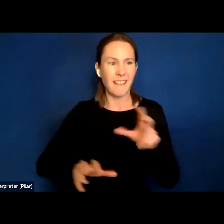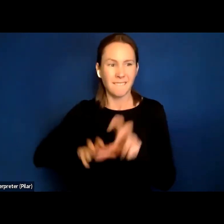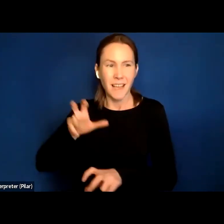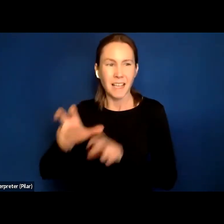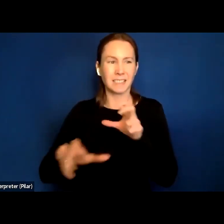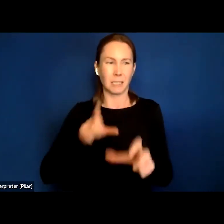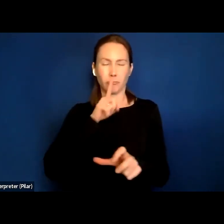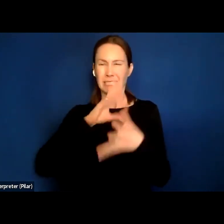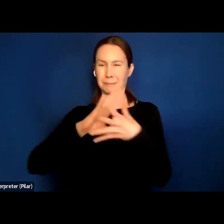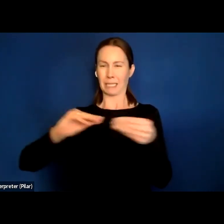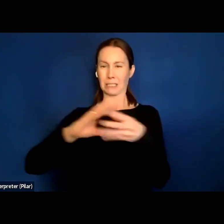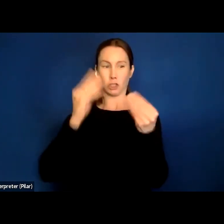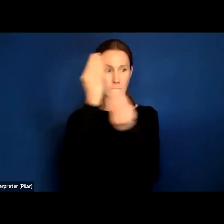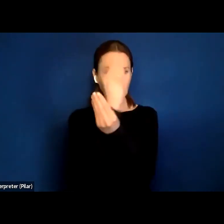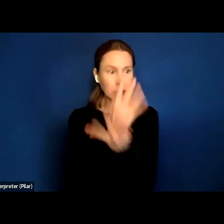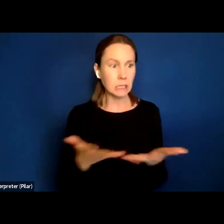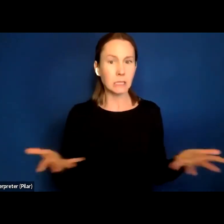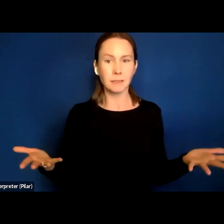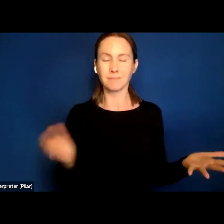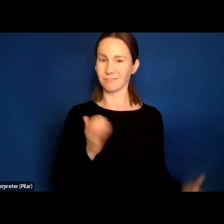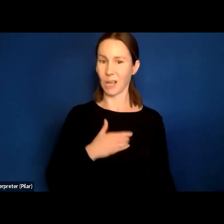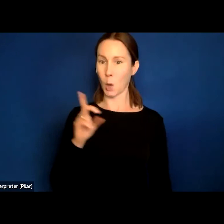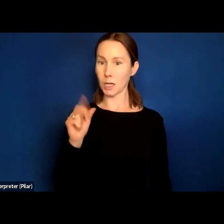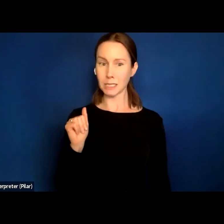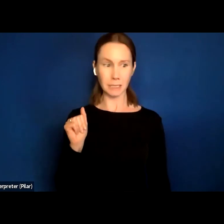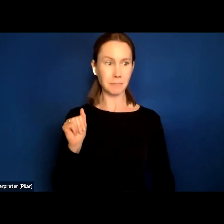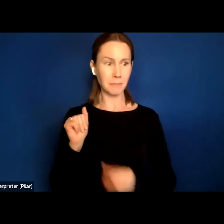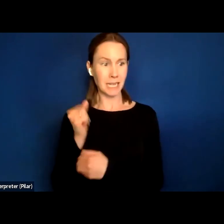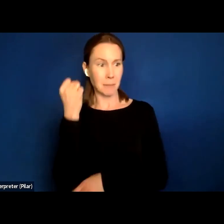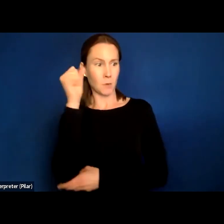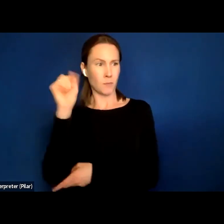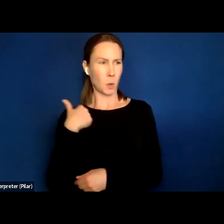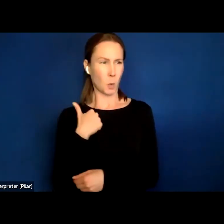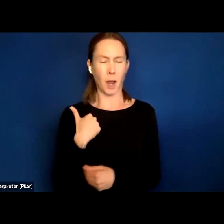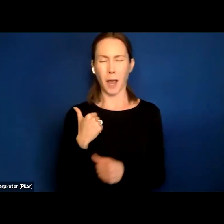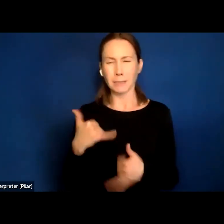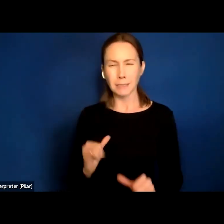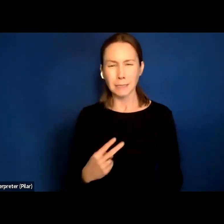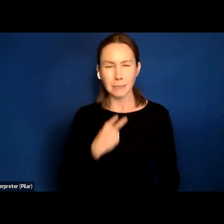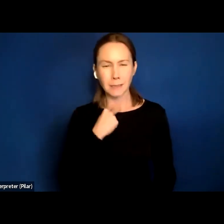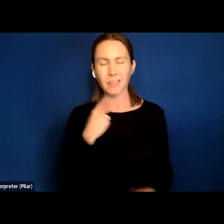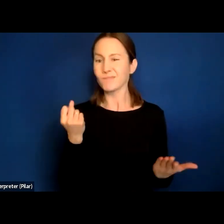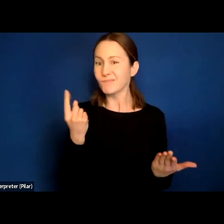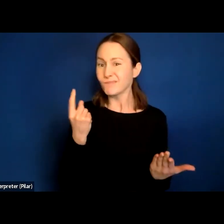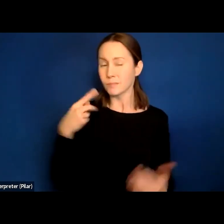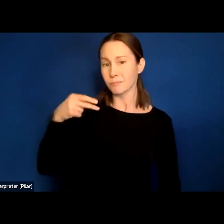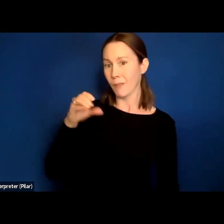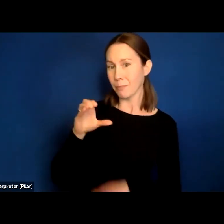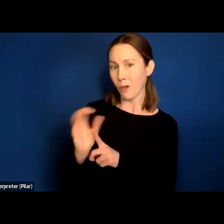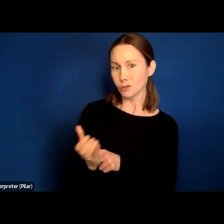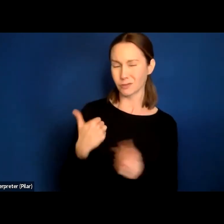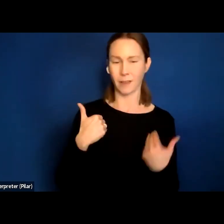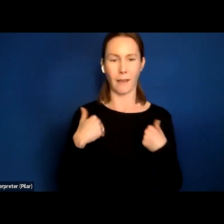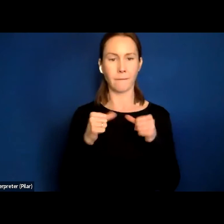disability movements continue to find ourselves mired in. For example, in pop culture, there's a